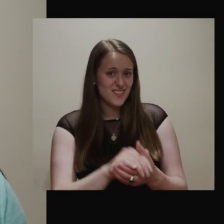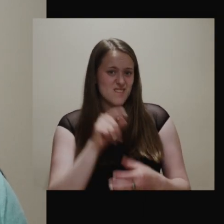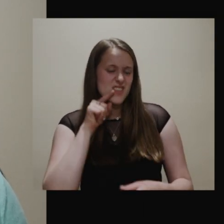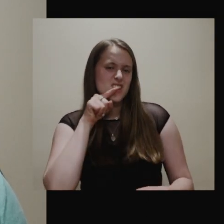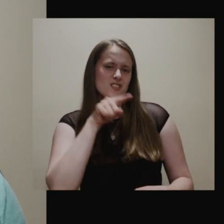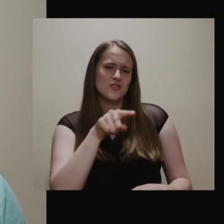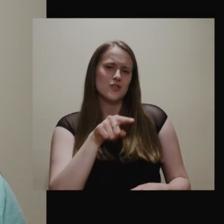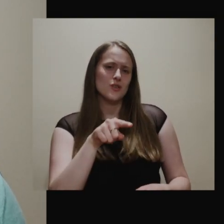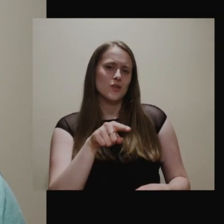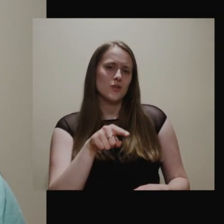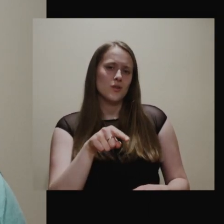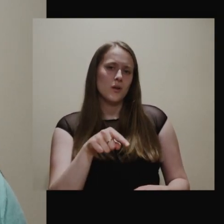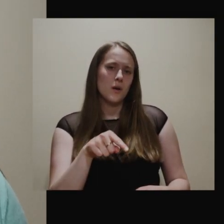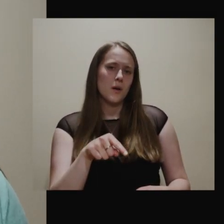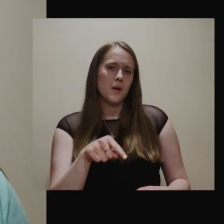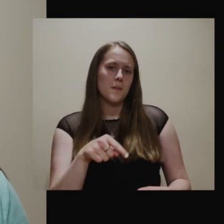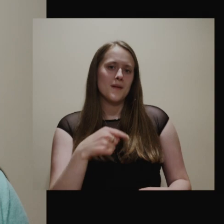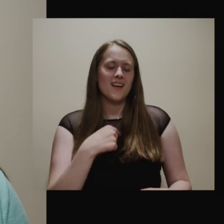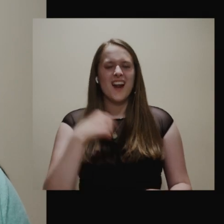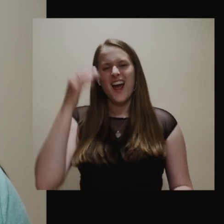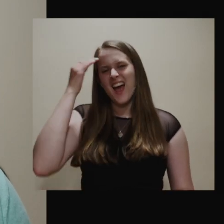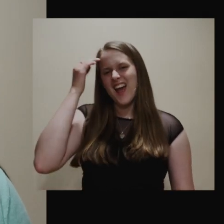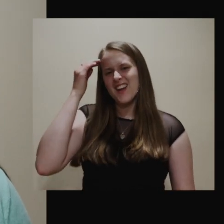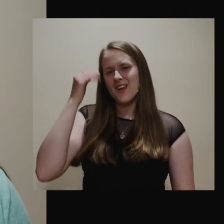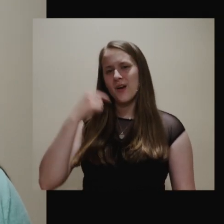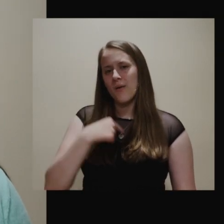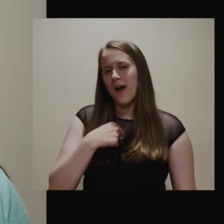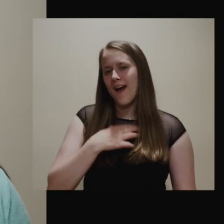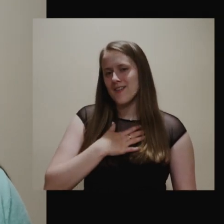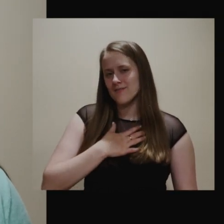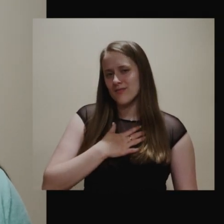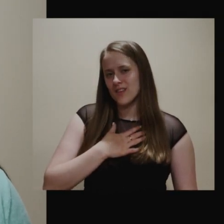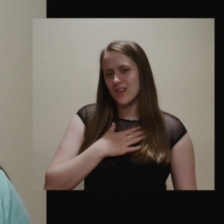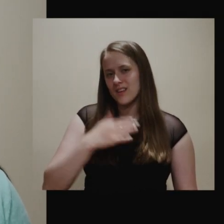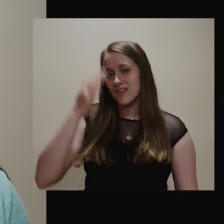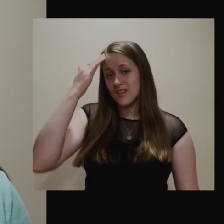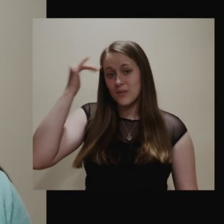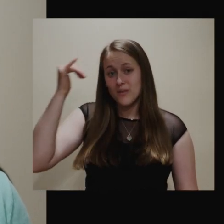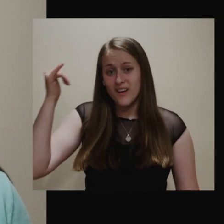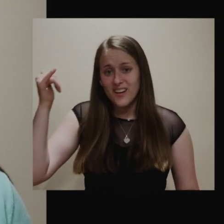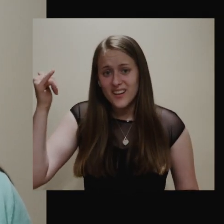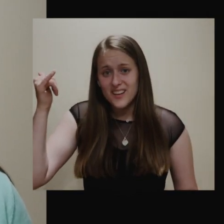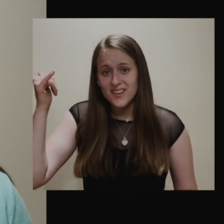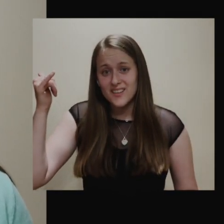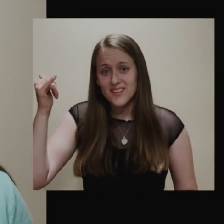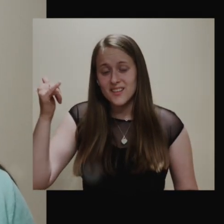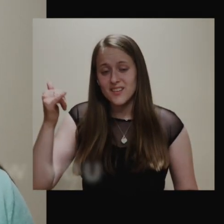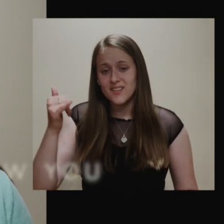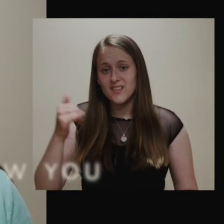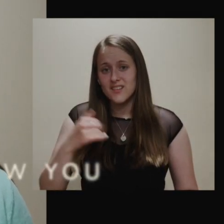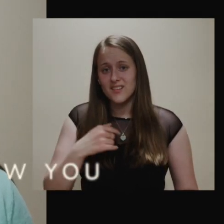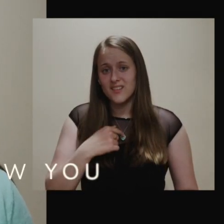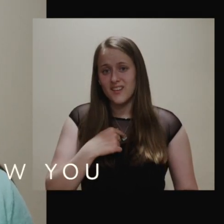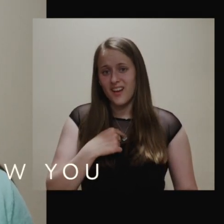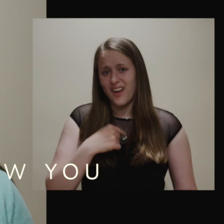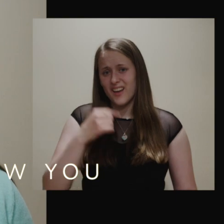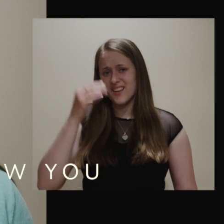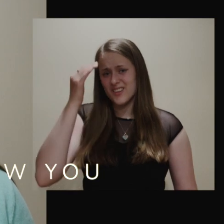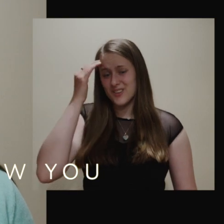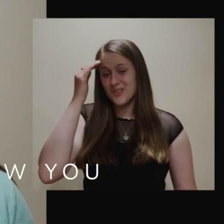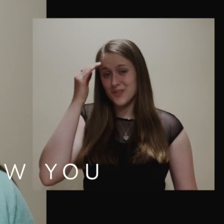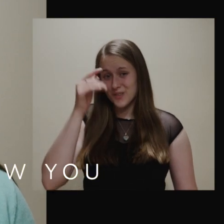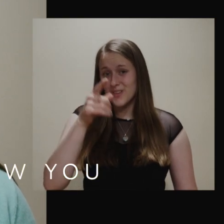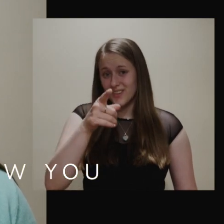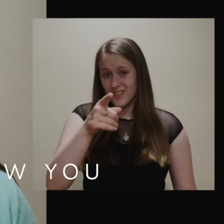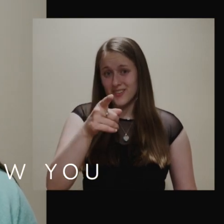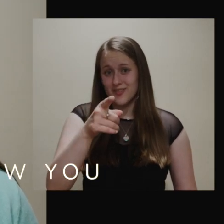believe that's true But I know I'm who I am today Because I